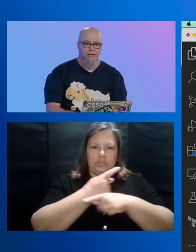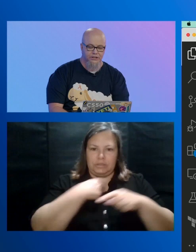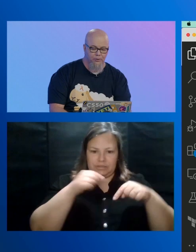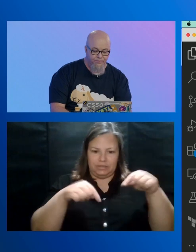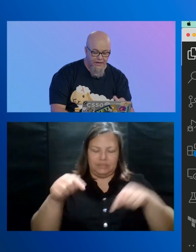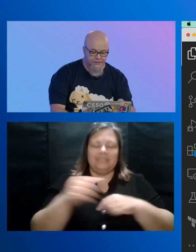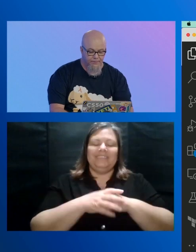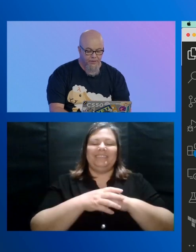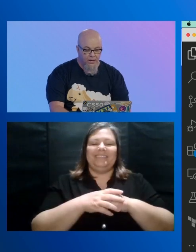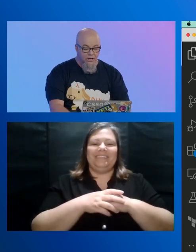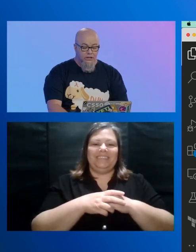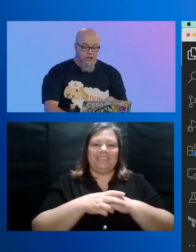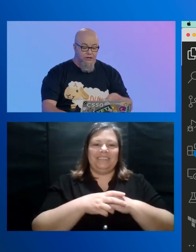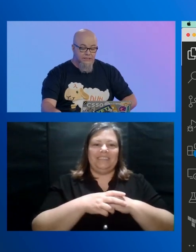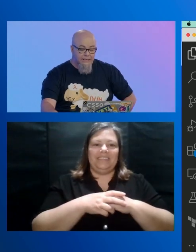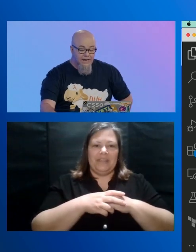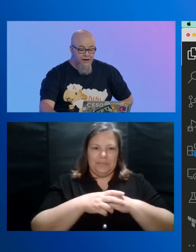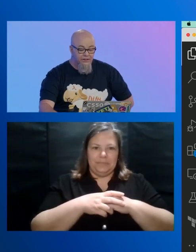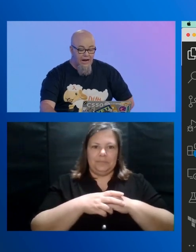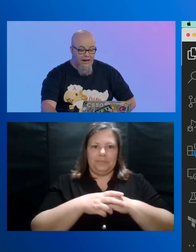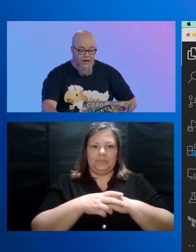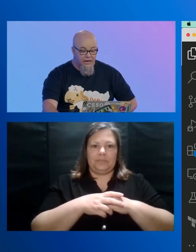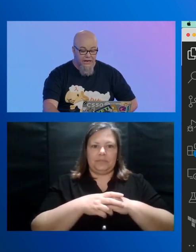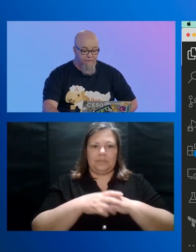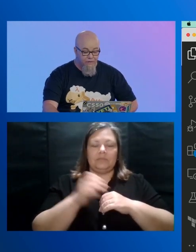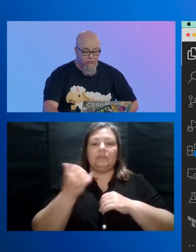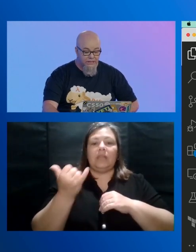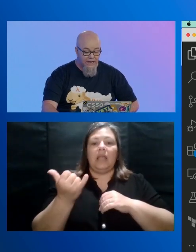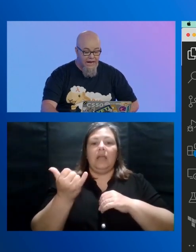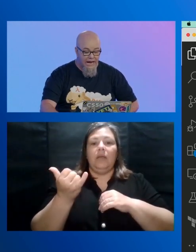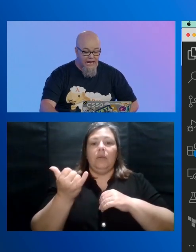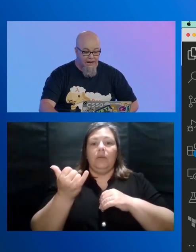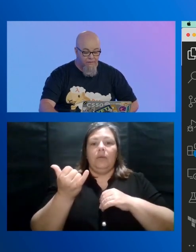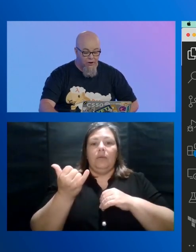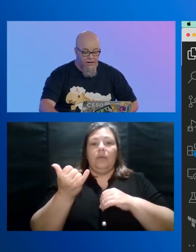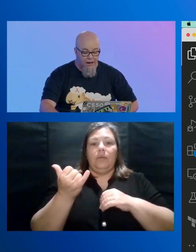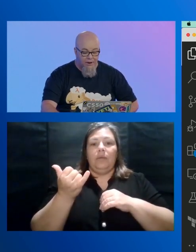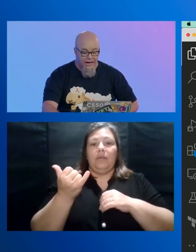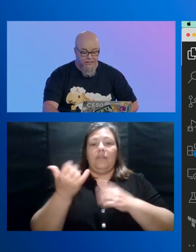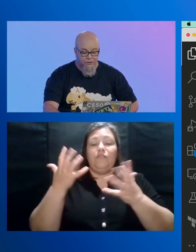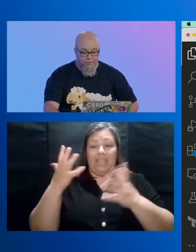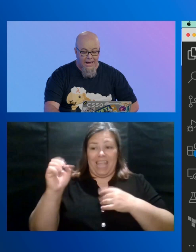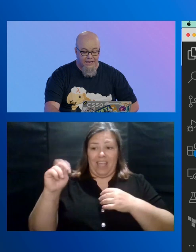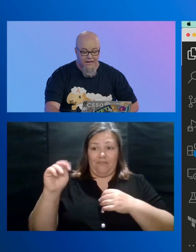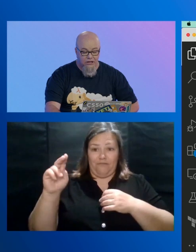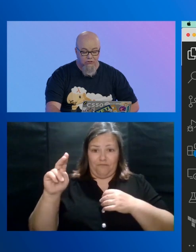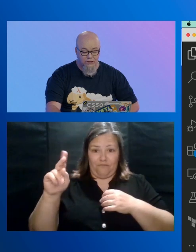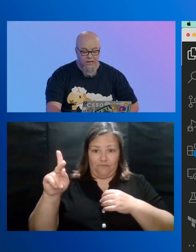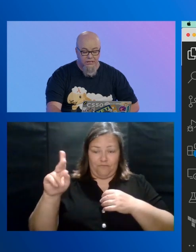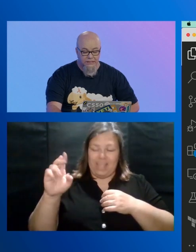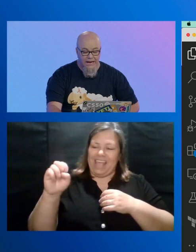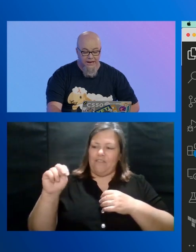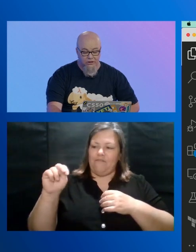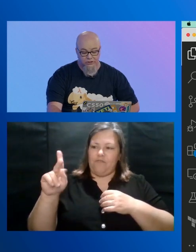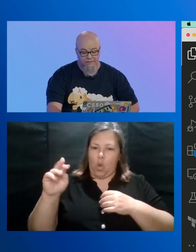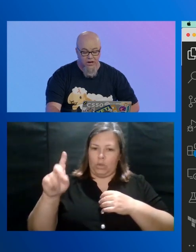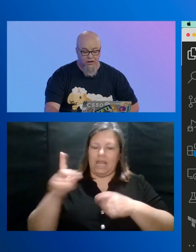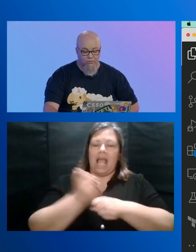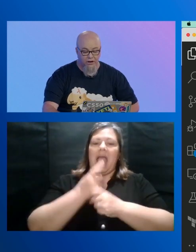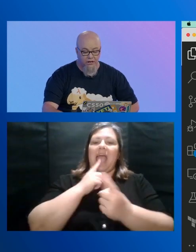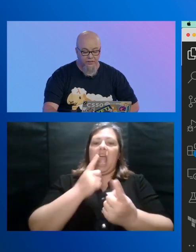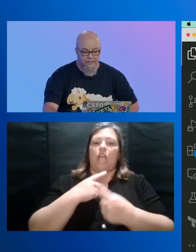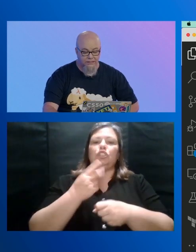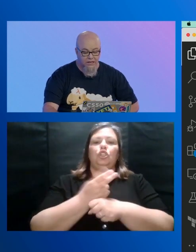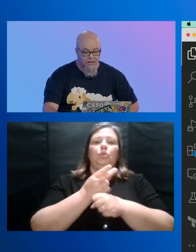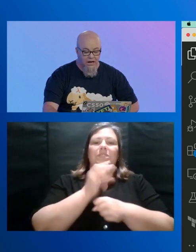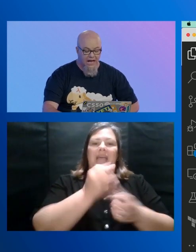know. So heads up. So you can see here that it invoked it, and I've already got my answer back. And it used a container. So I have Docker